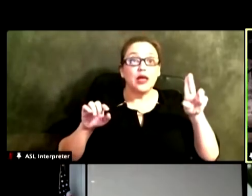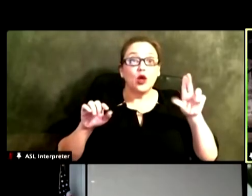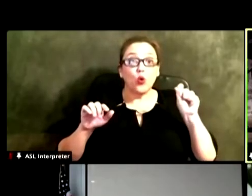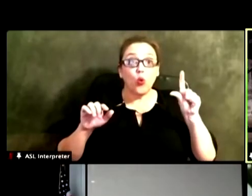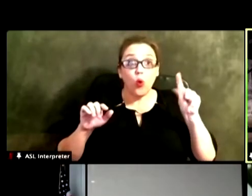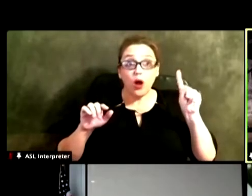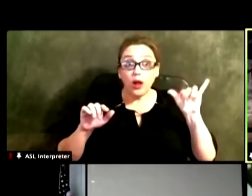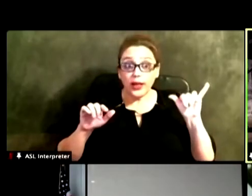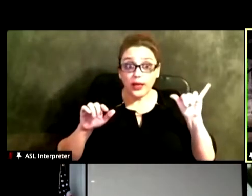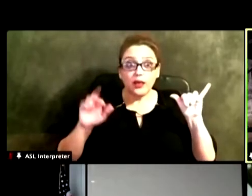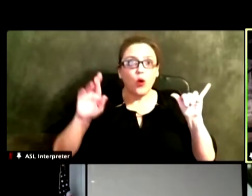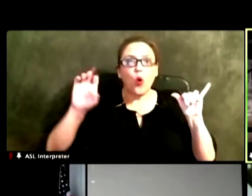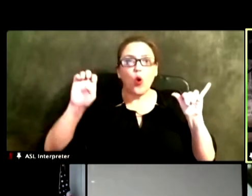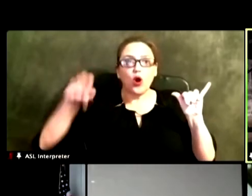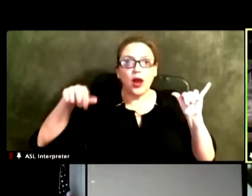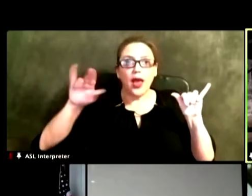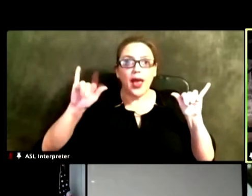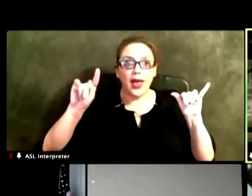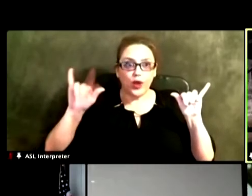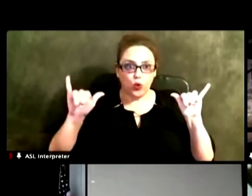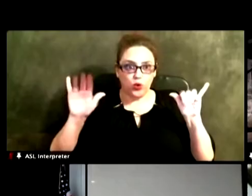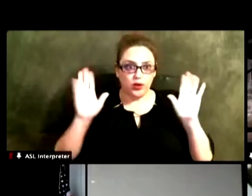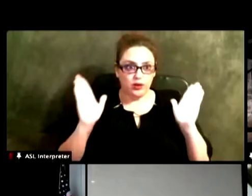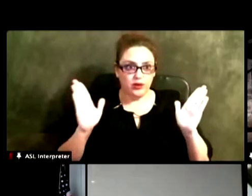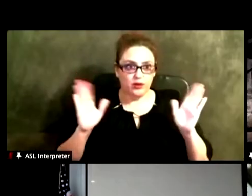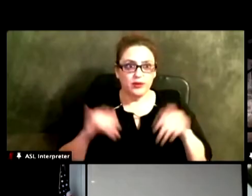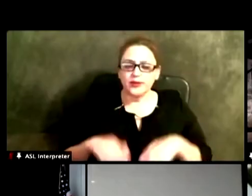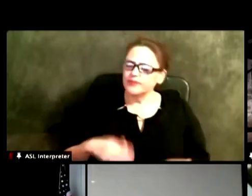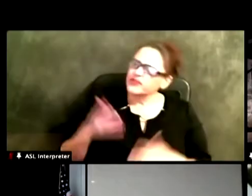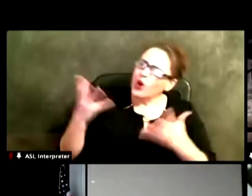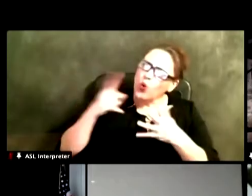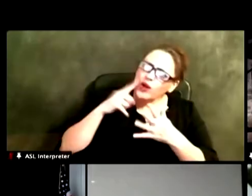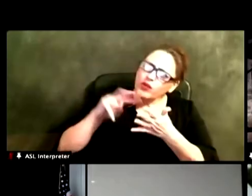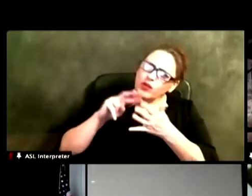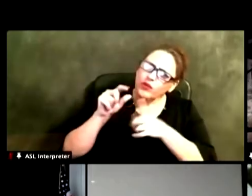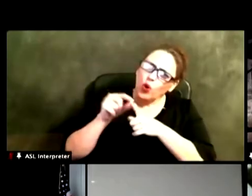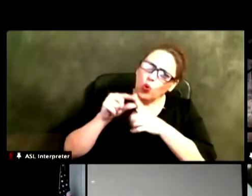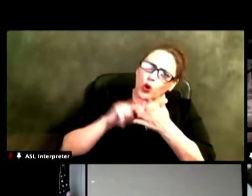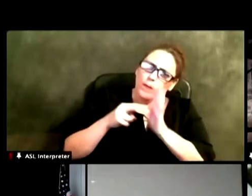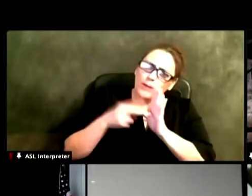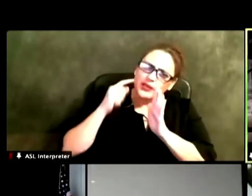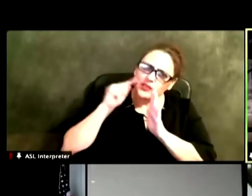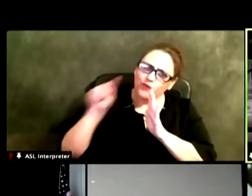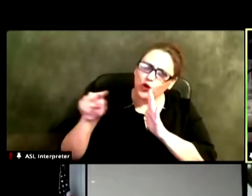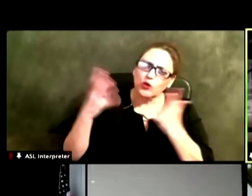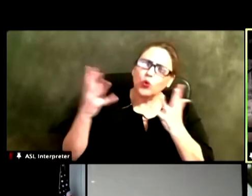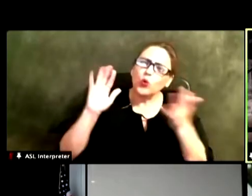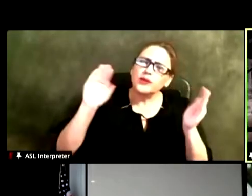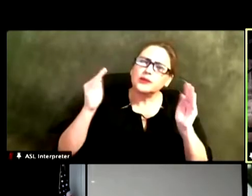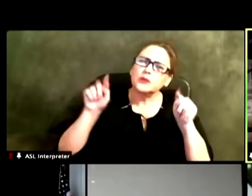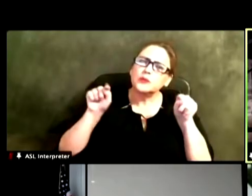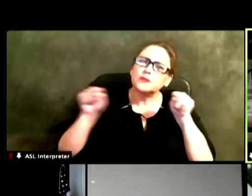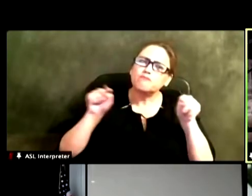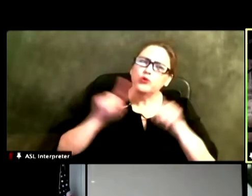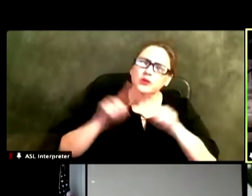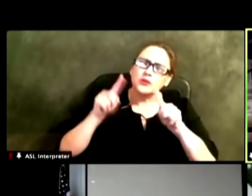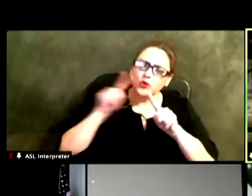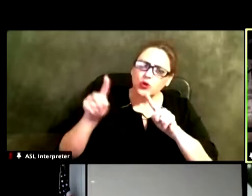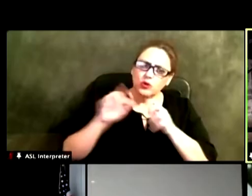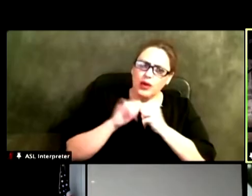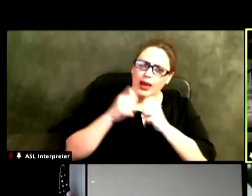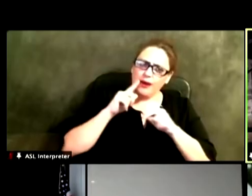that? What does it come down to for you? Pardon? What does it come down to for you, or how do you evaluate